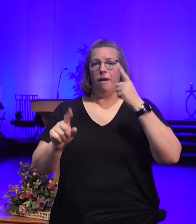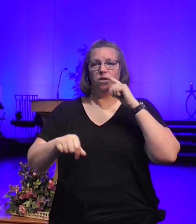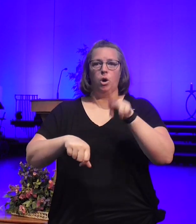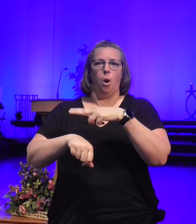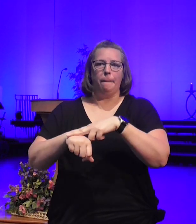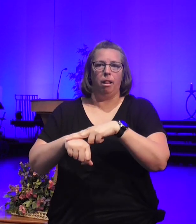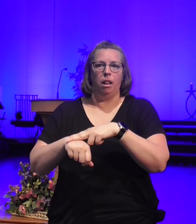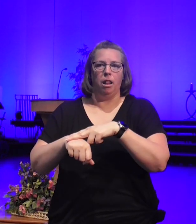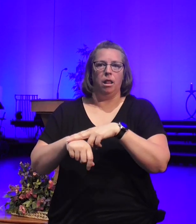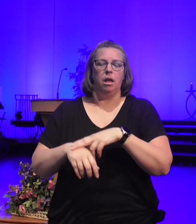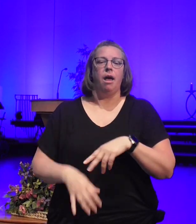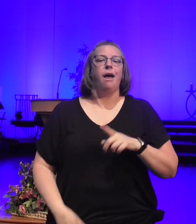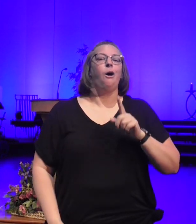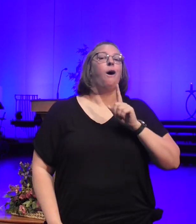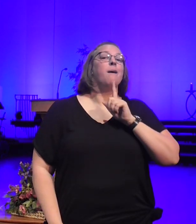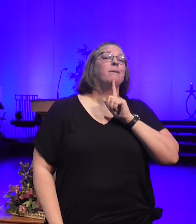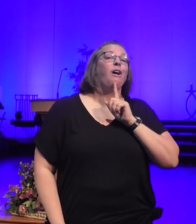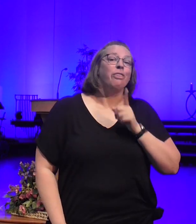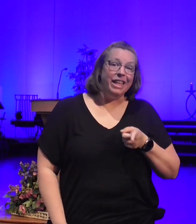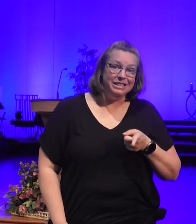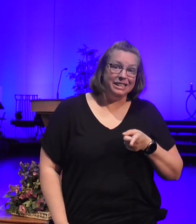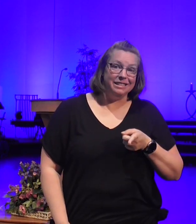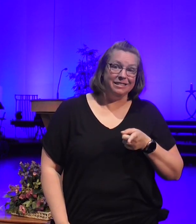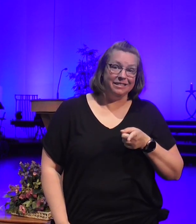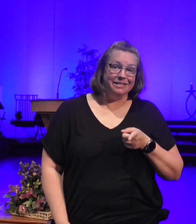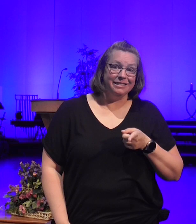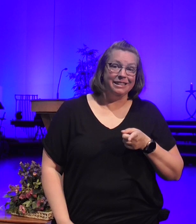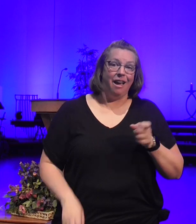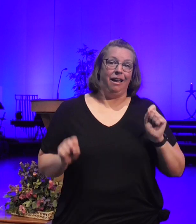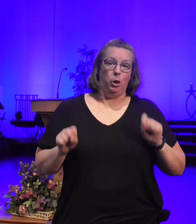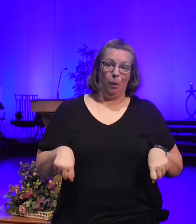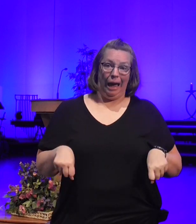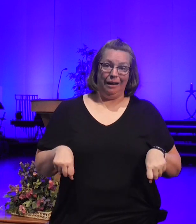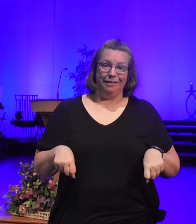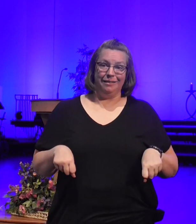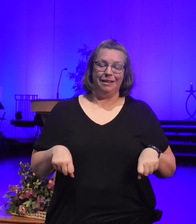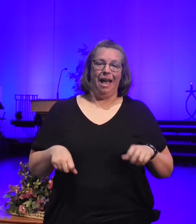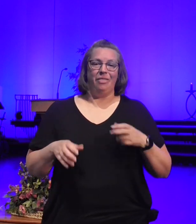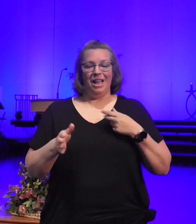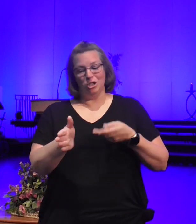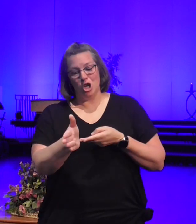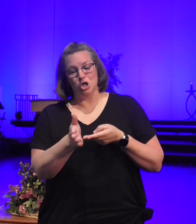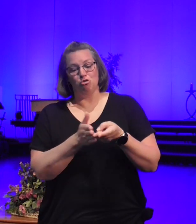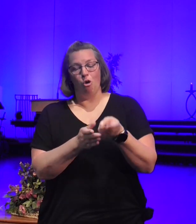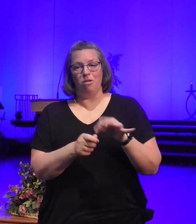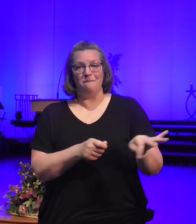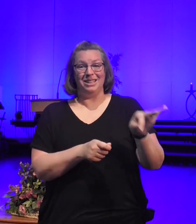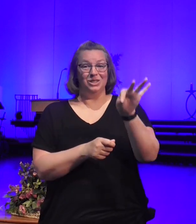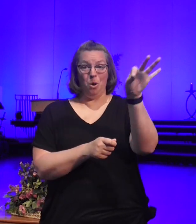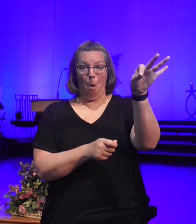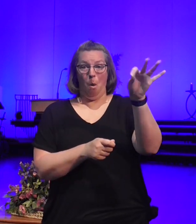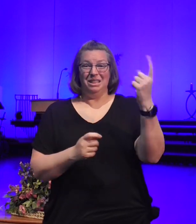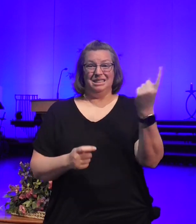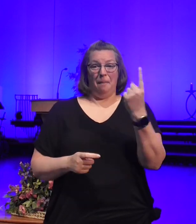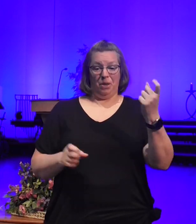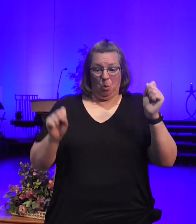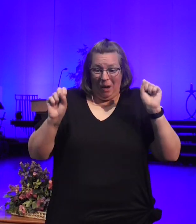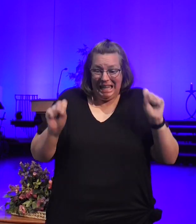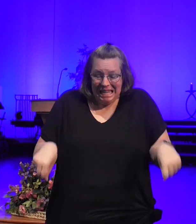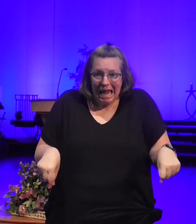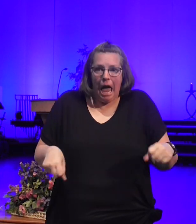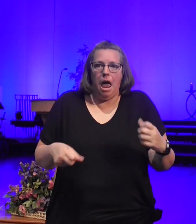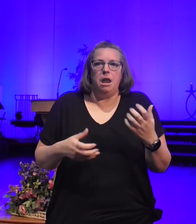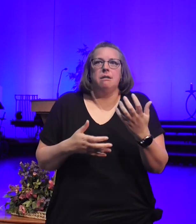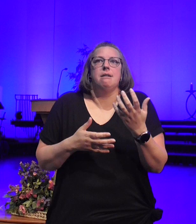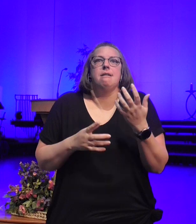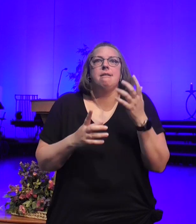Authenticity, however, is. The truth of our soul is something that we can attain. But to